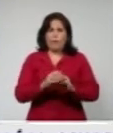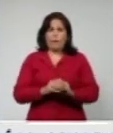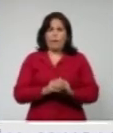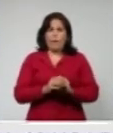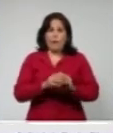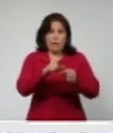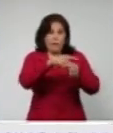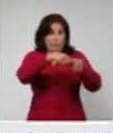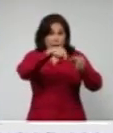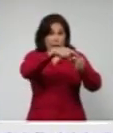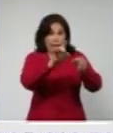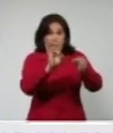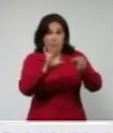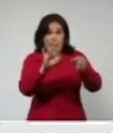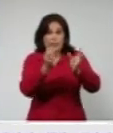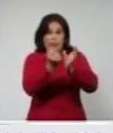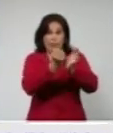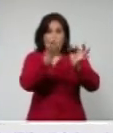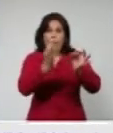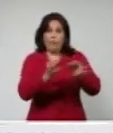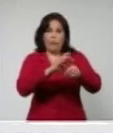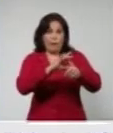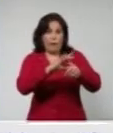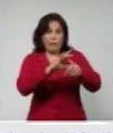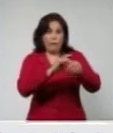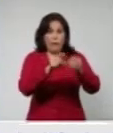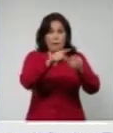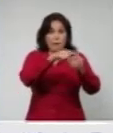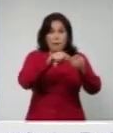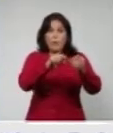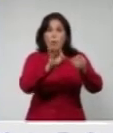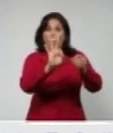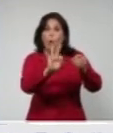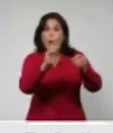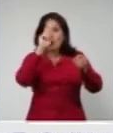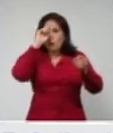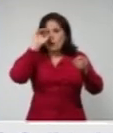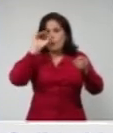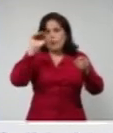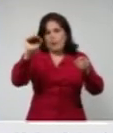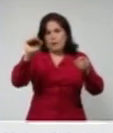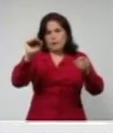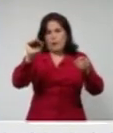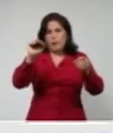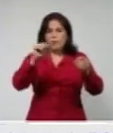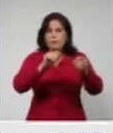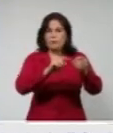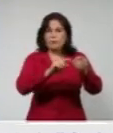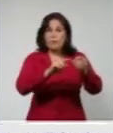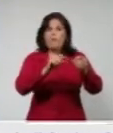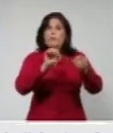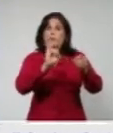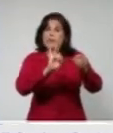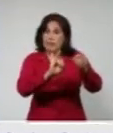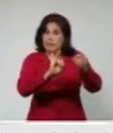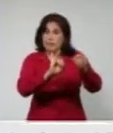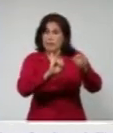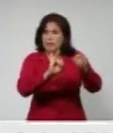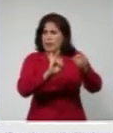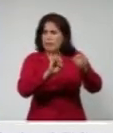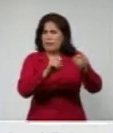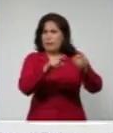Of the 15 positive cases yesterday, 8 had already been admitted to